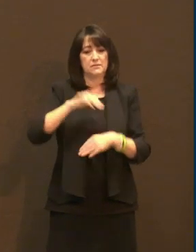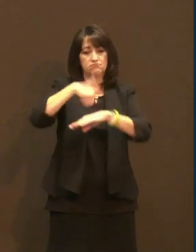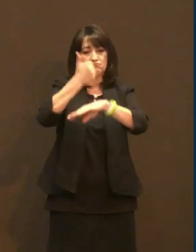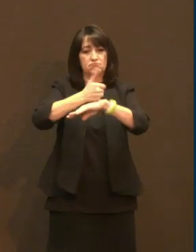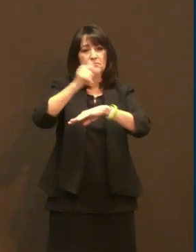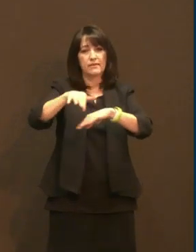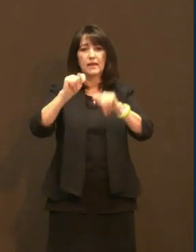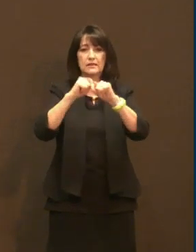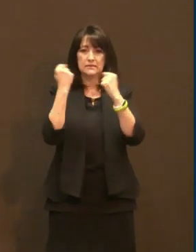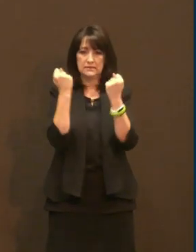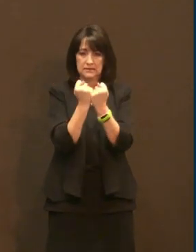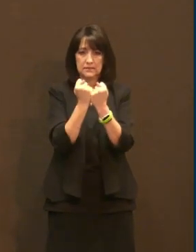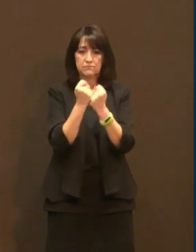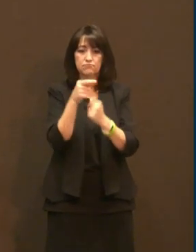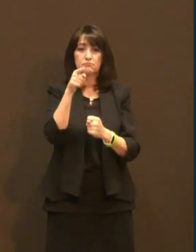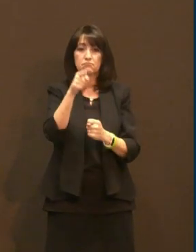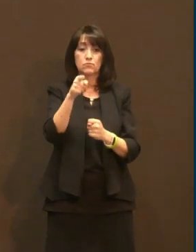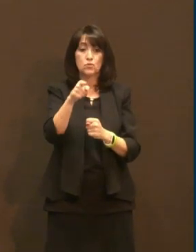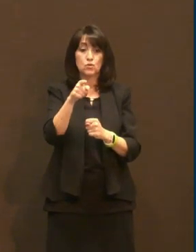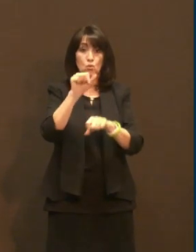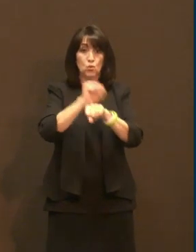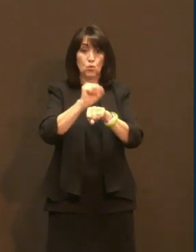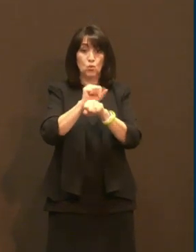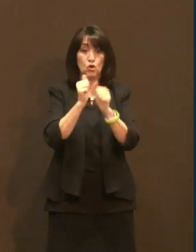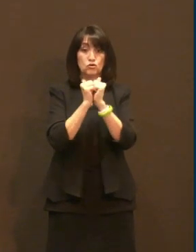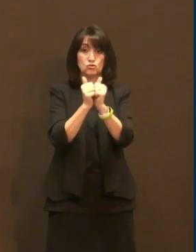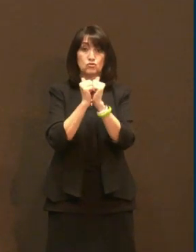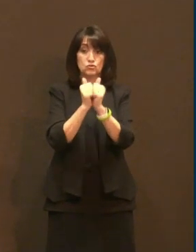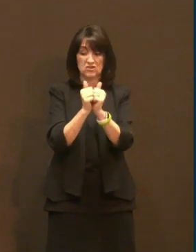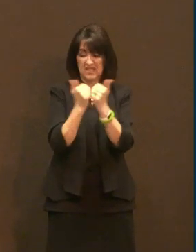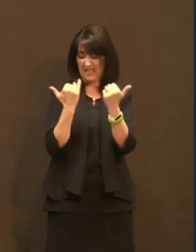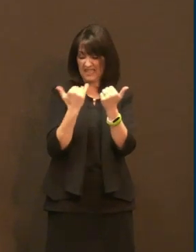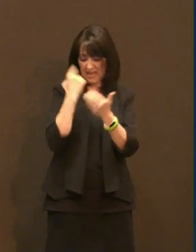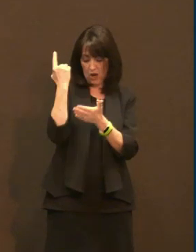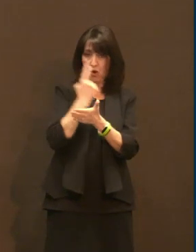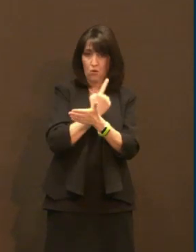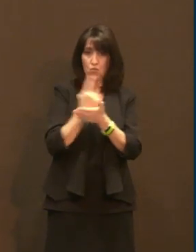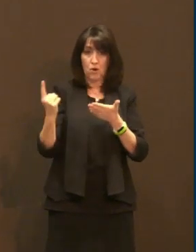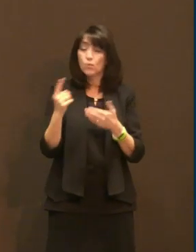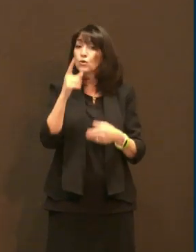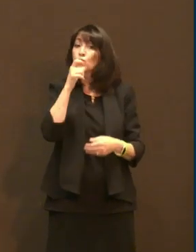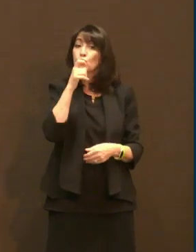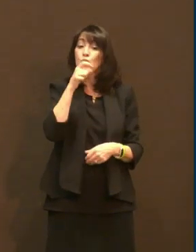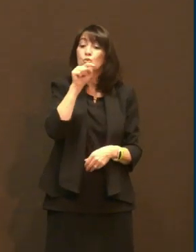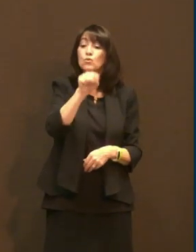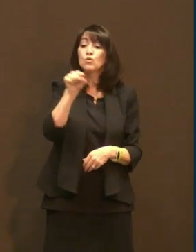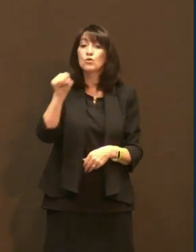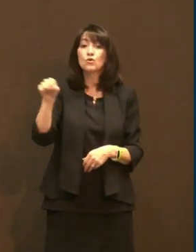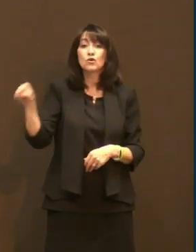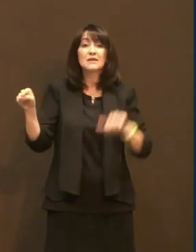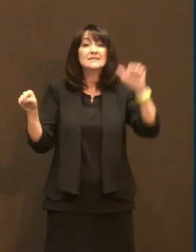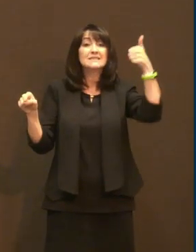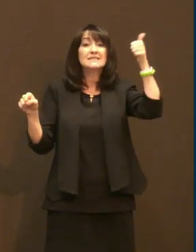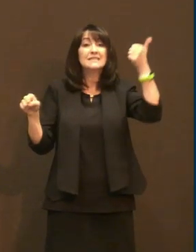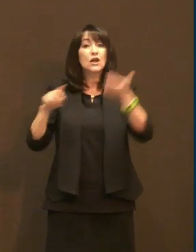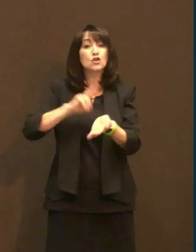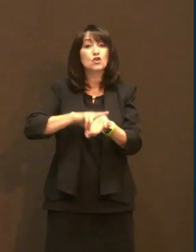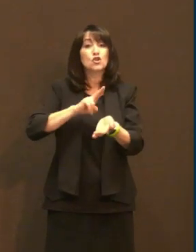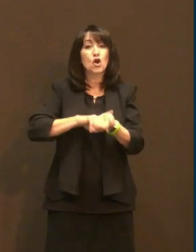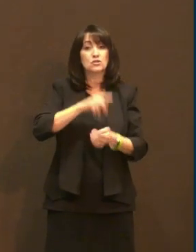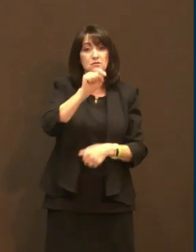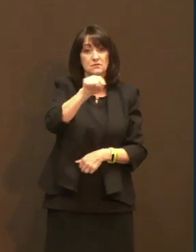here working with us for a little over a week now, and it's actually 10 nurses. So again, thanks nurses.